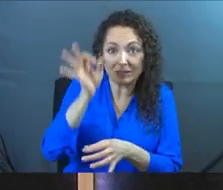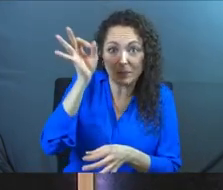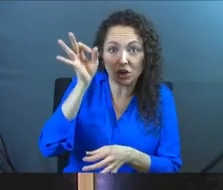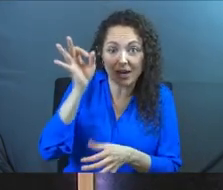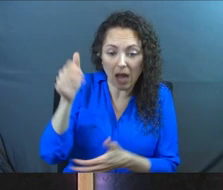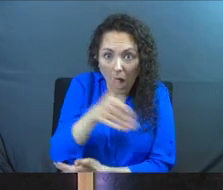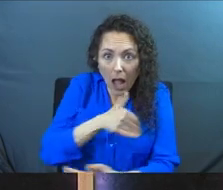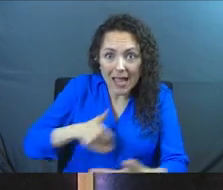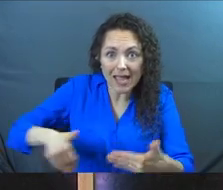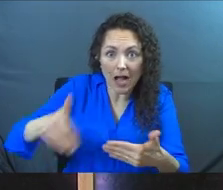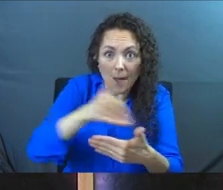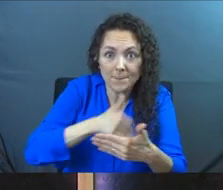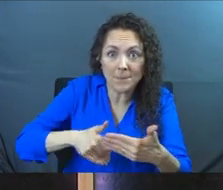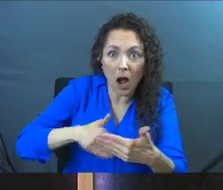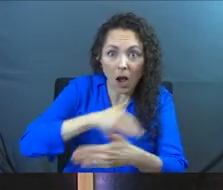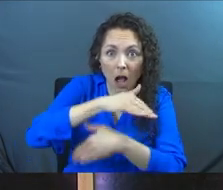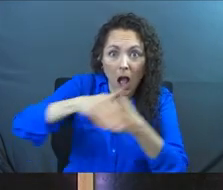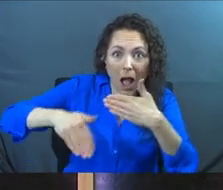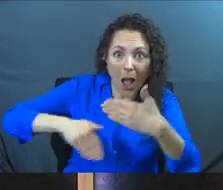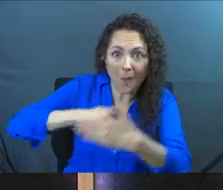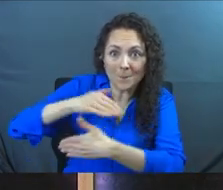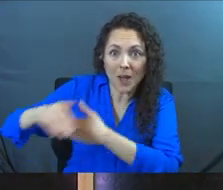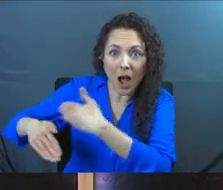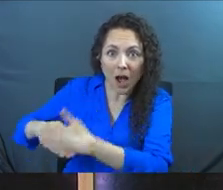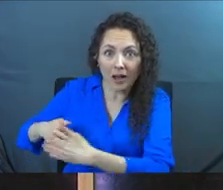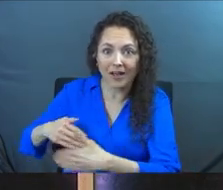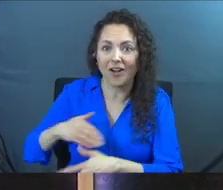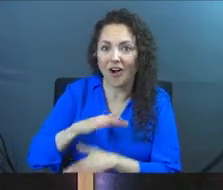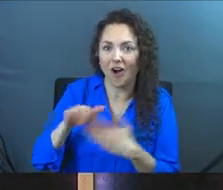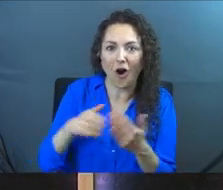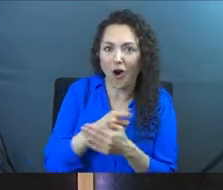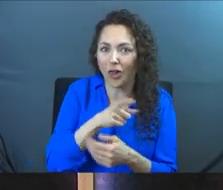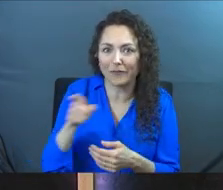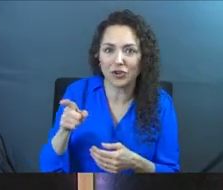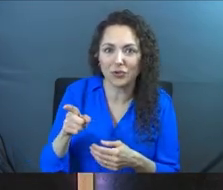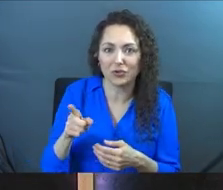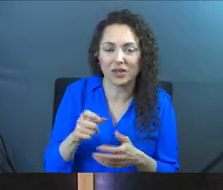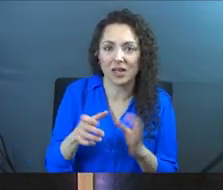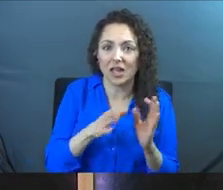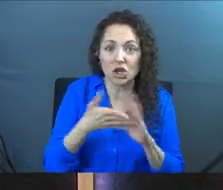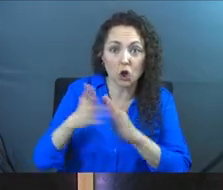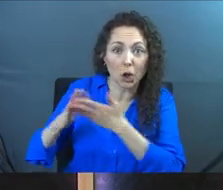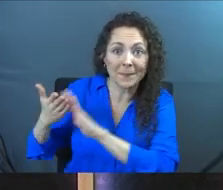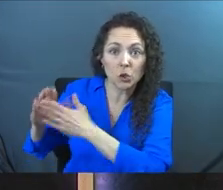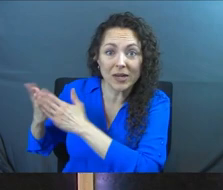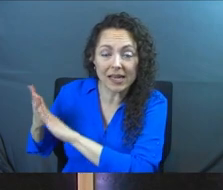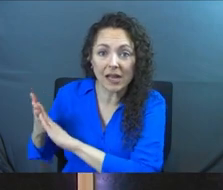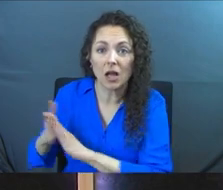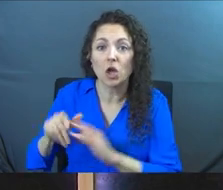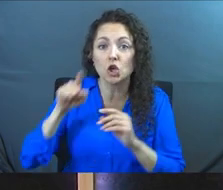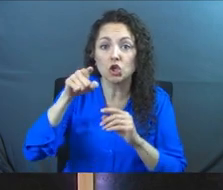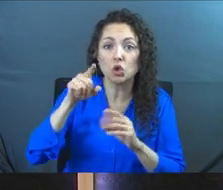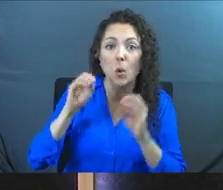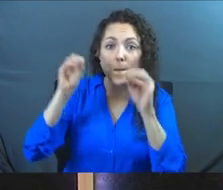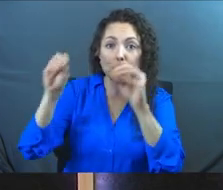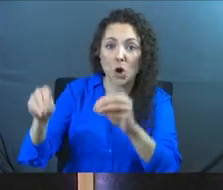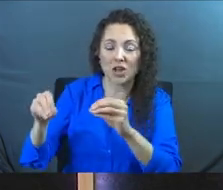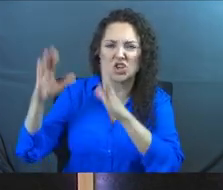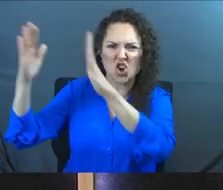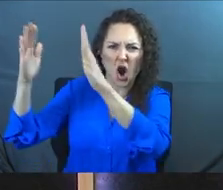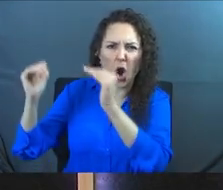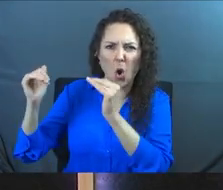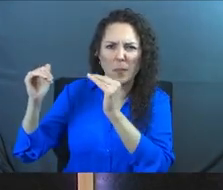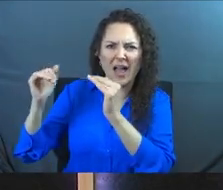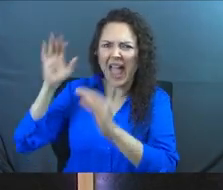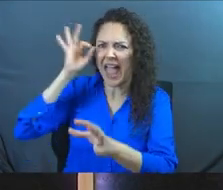heart. It's happening inside each and every believer. When you put your trust and your hope and your faith in Jesus, the kingdom